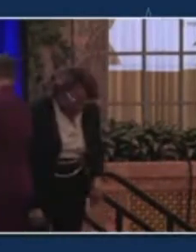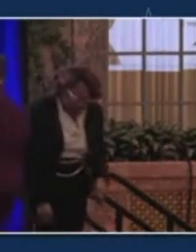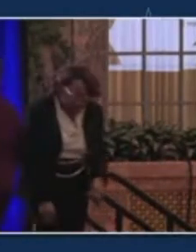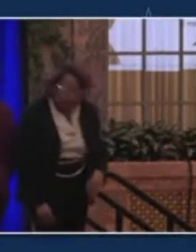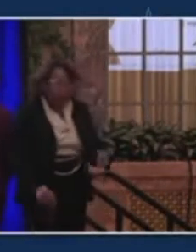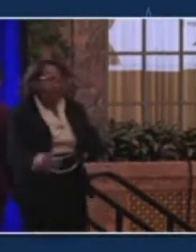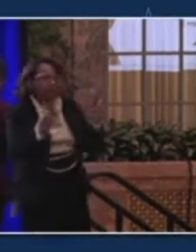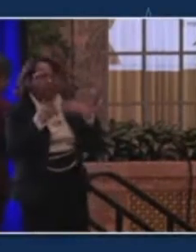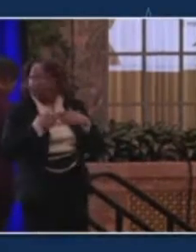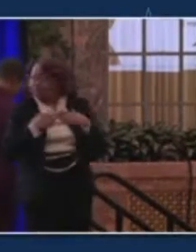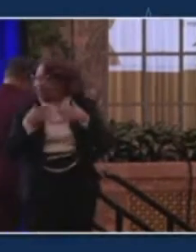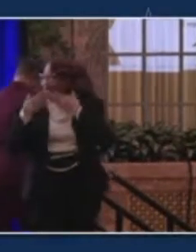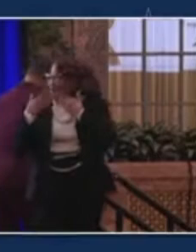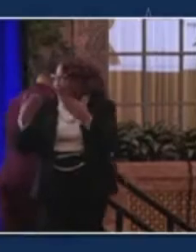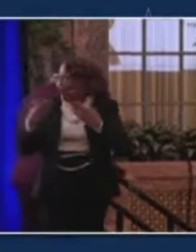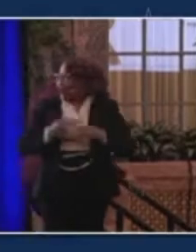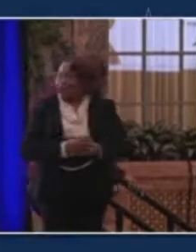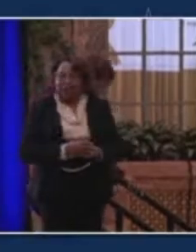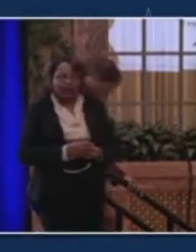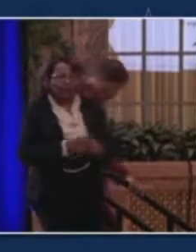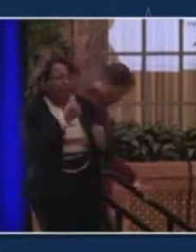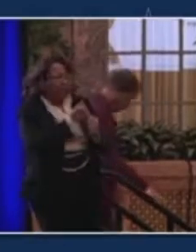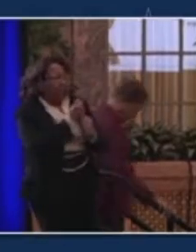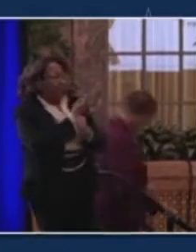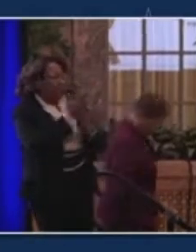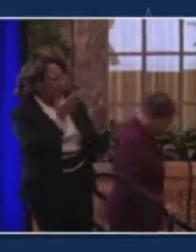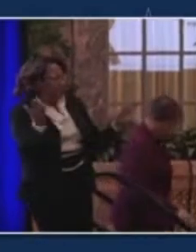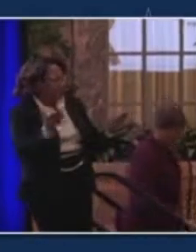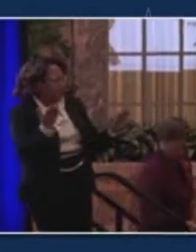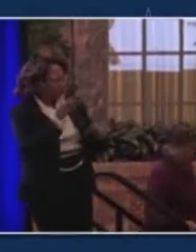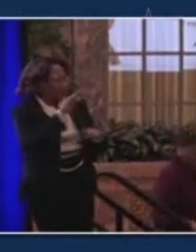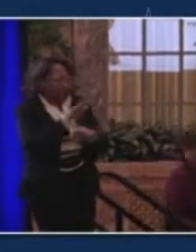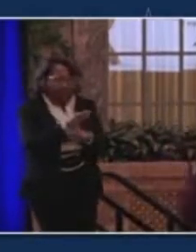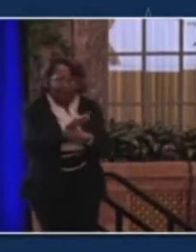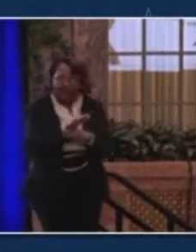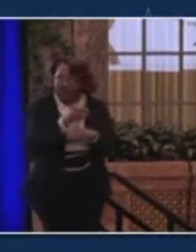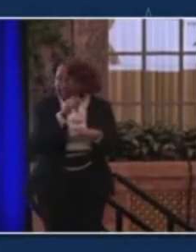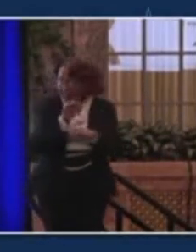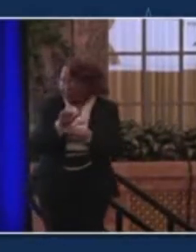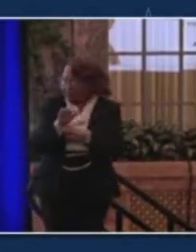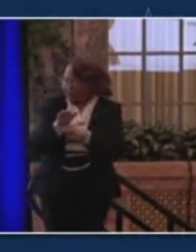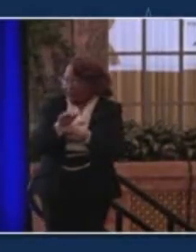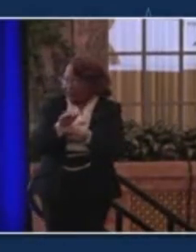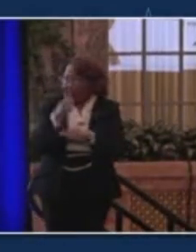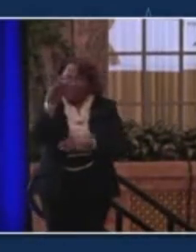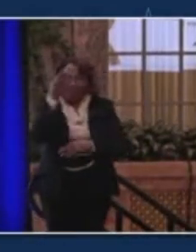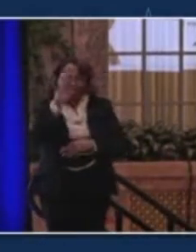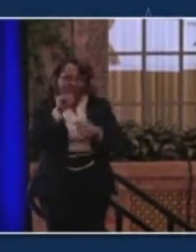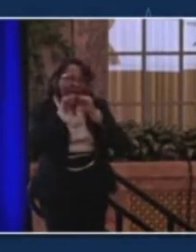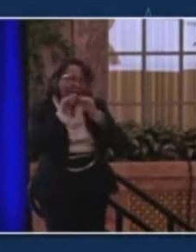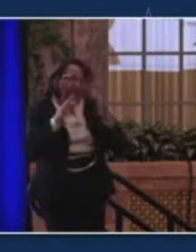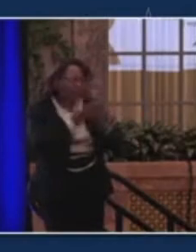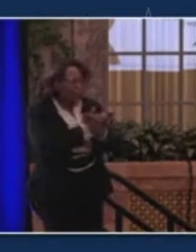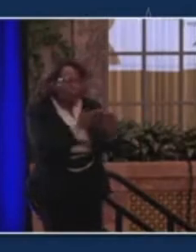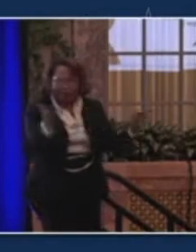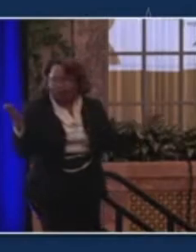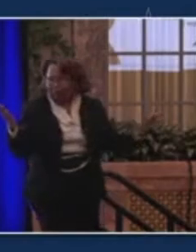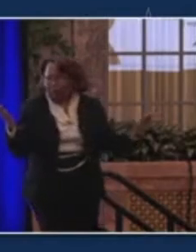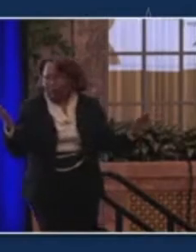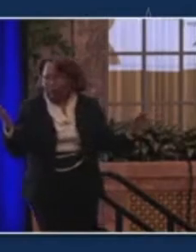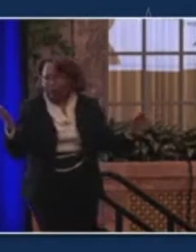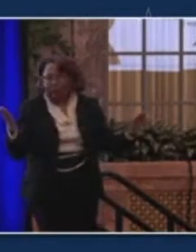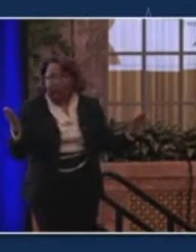Thank you, Rebecca, and to everybody here tonight, this evening, God bless all of you. And